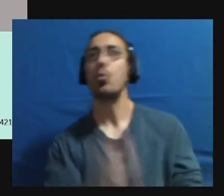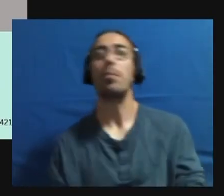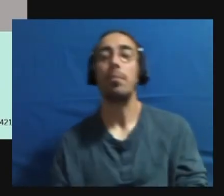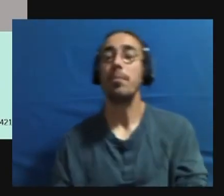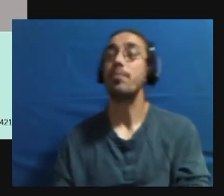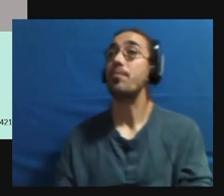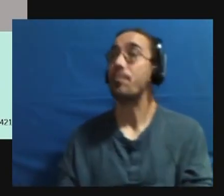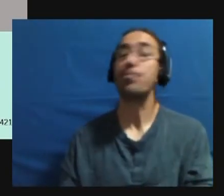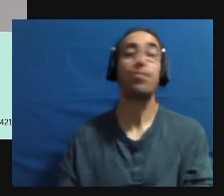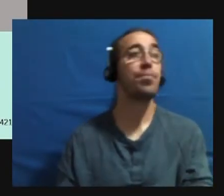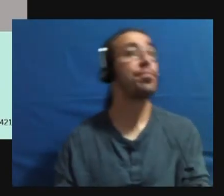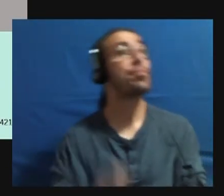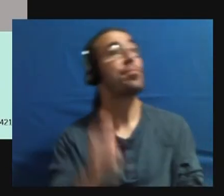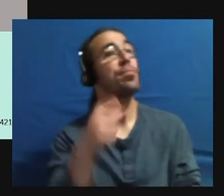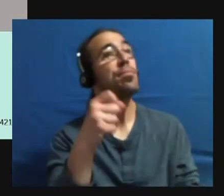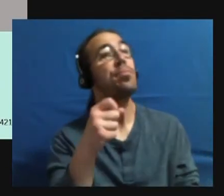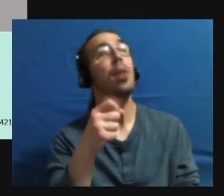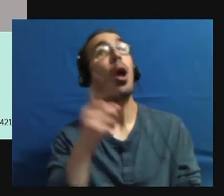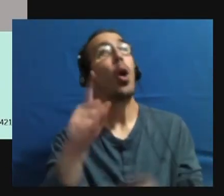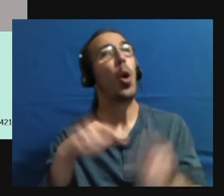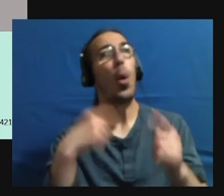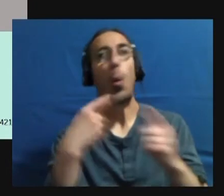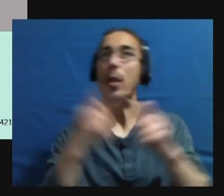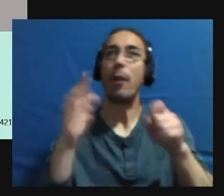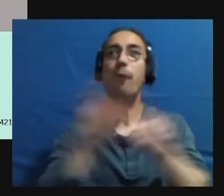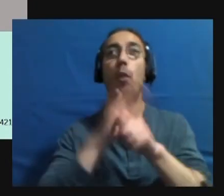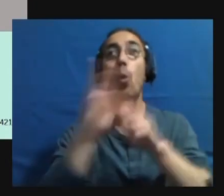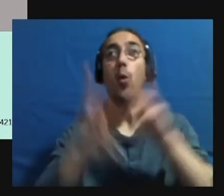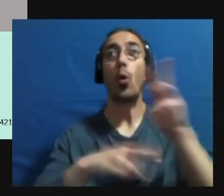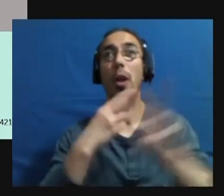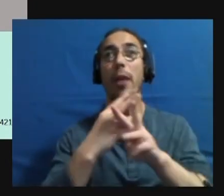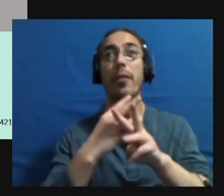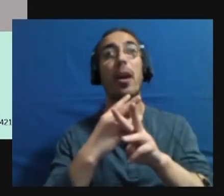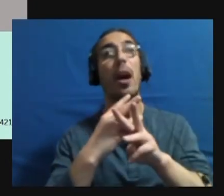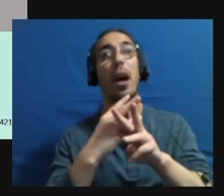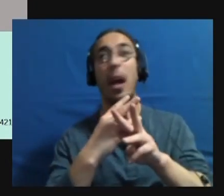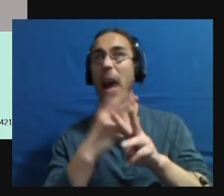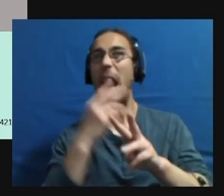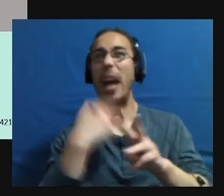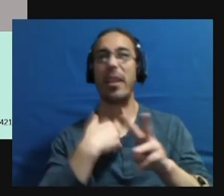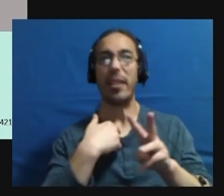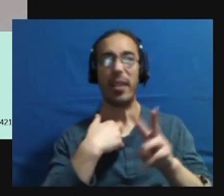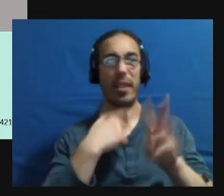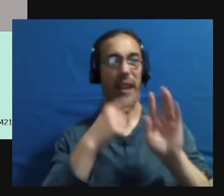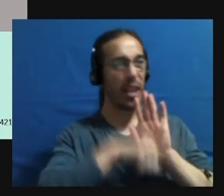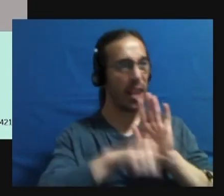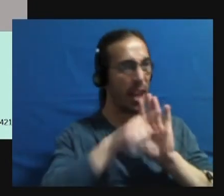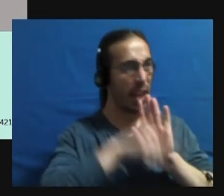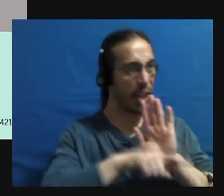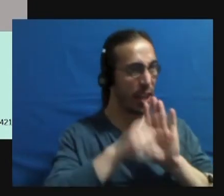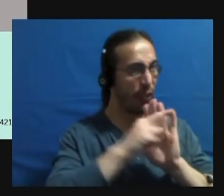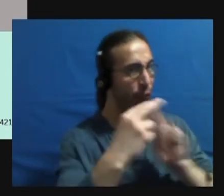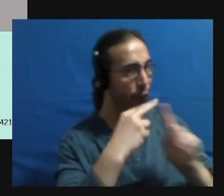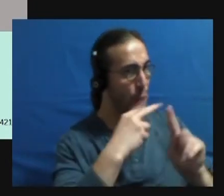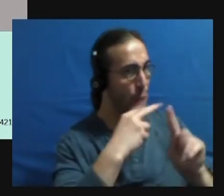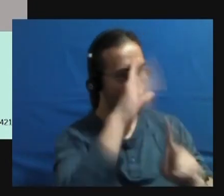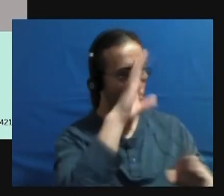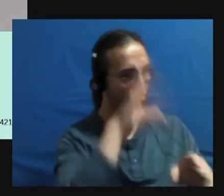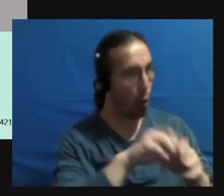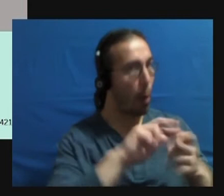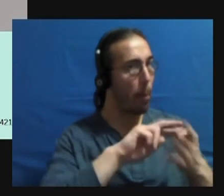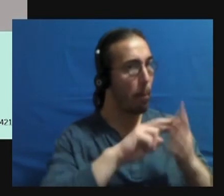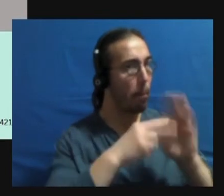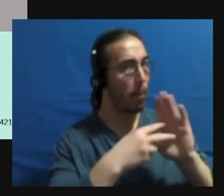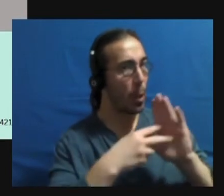When the entire world has this deficit model of autism, where it's a thing that we have to